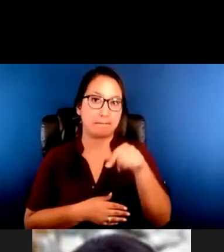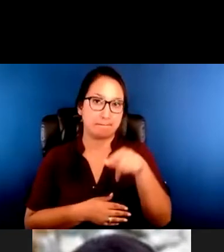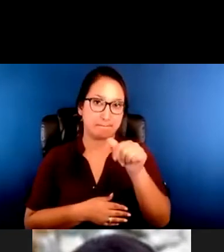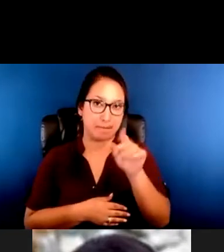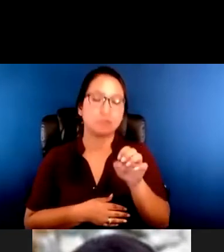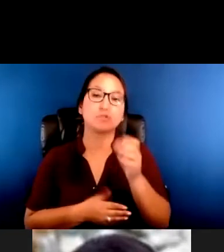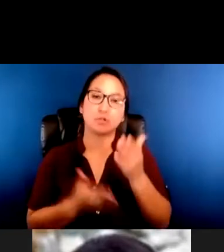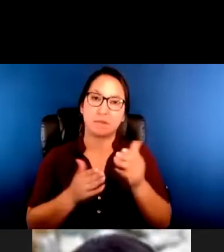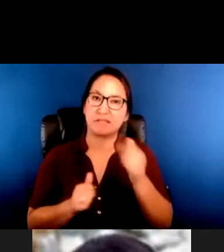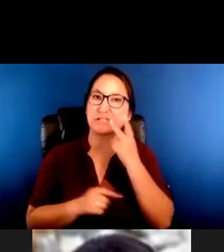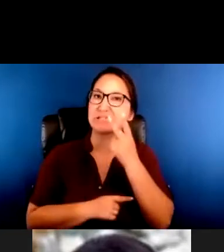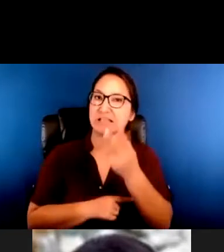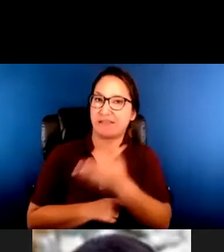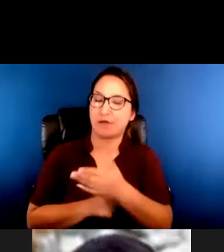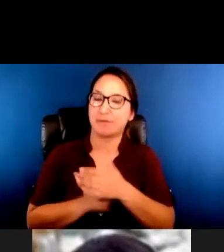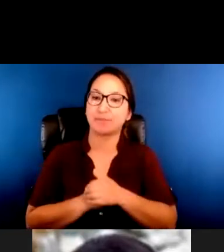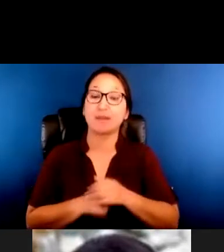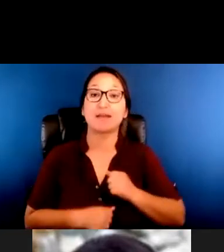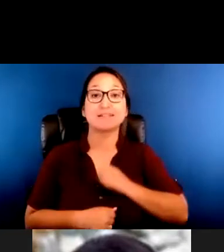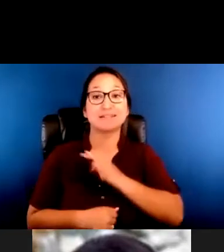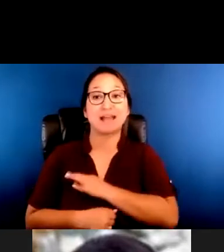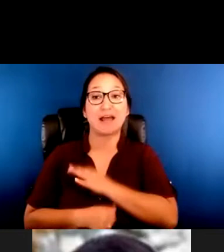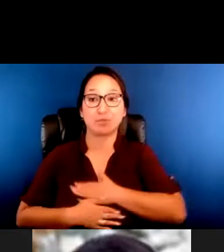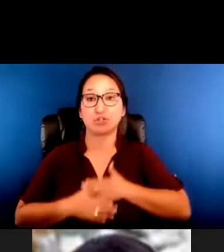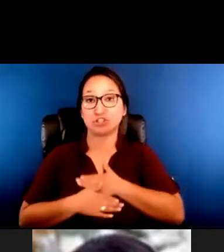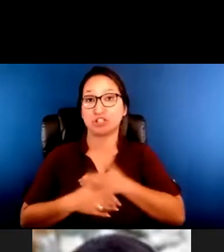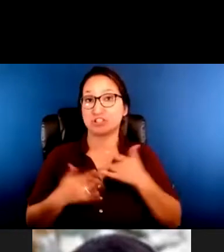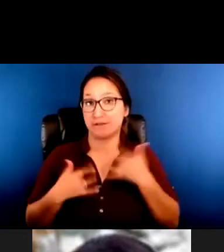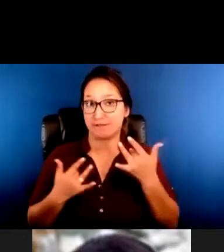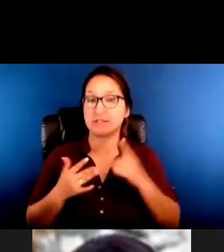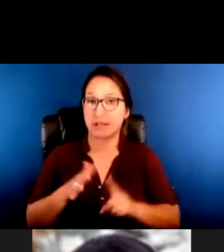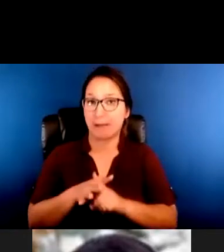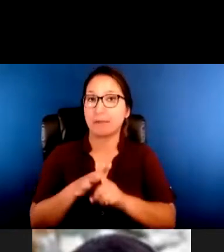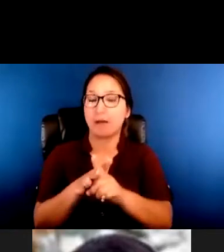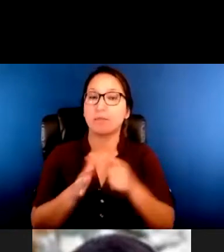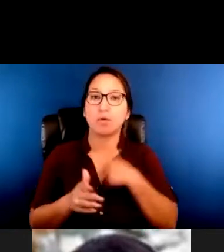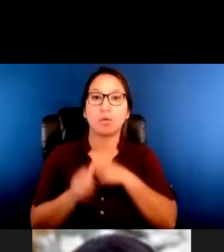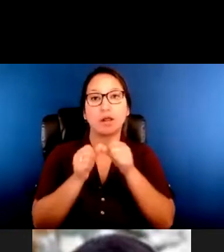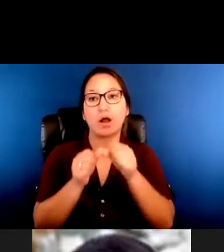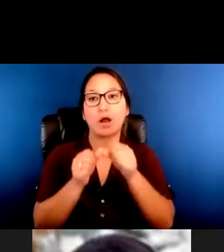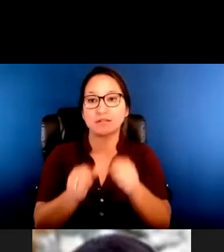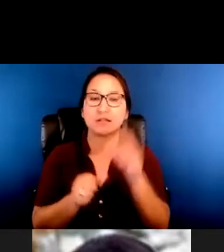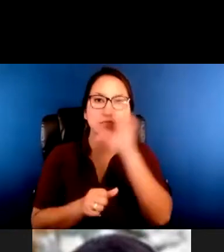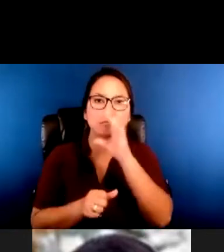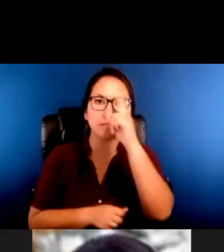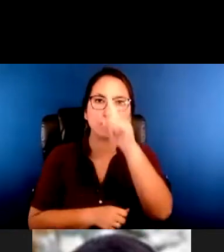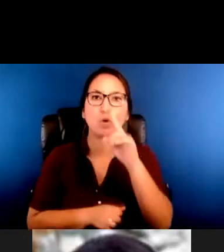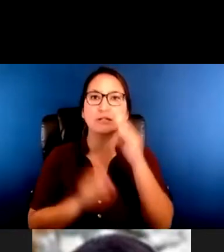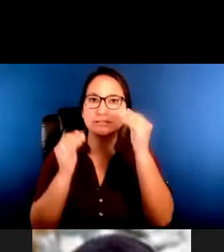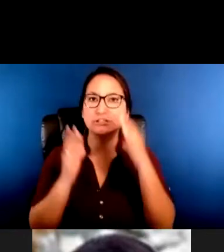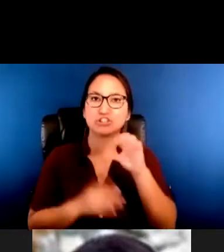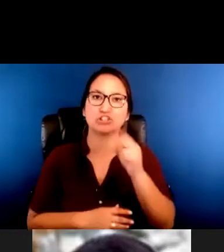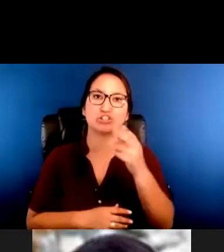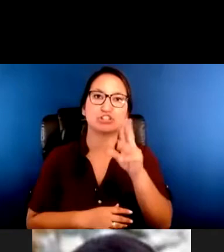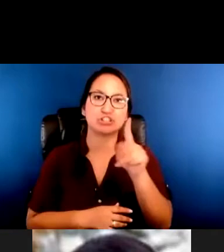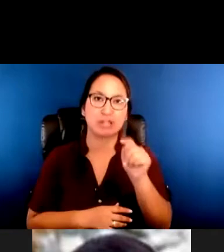it there. Our staff appreciation events are coming up. We're constantly seeking teacher shout outs via that Google form. We